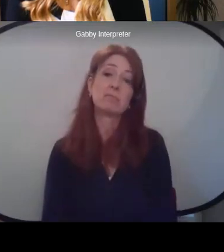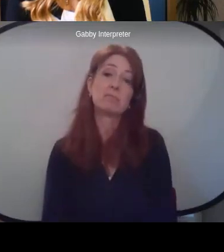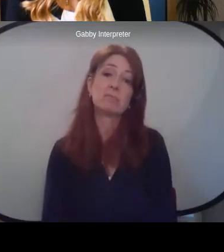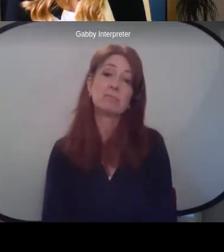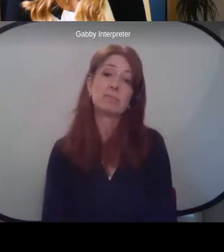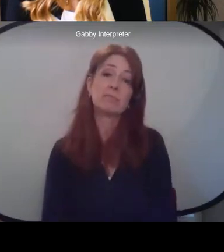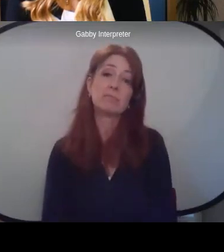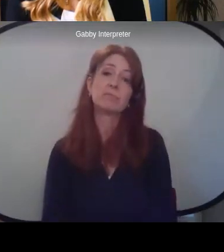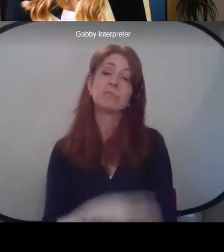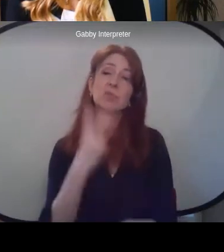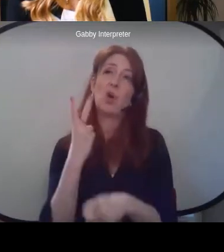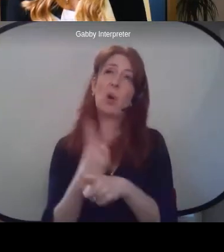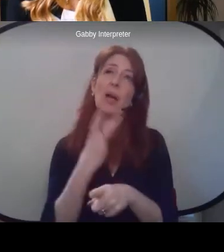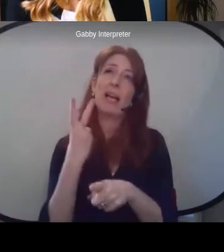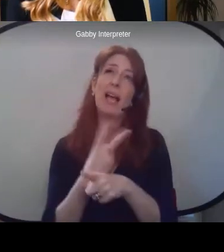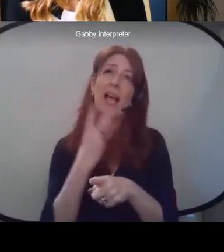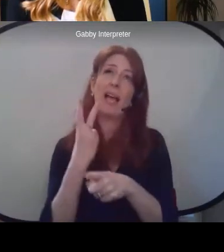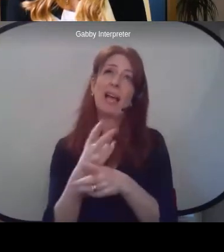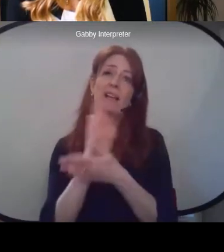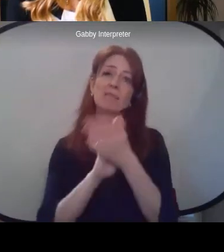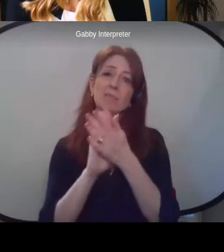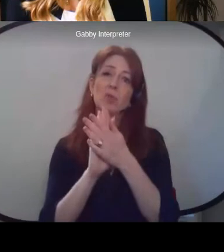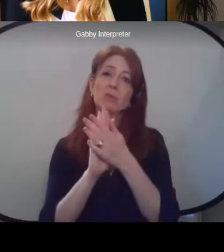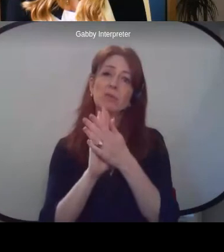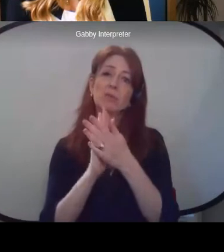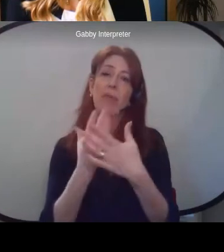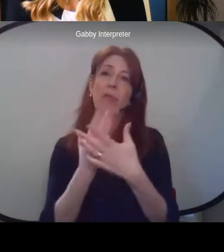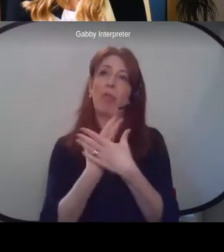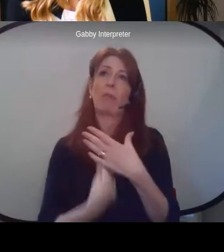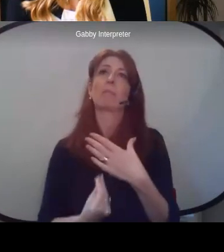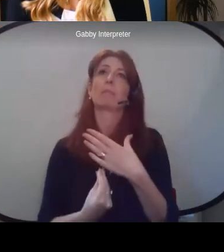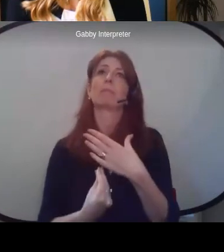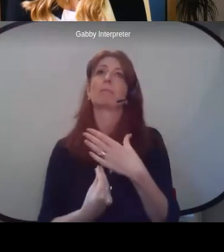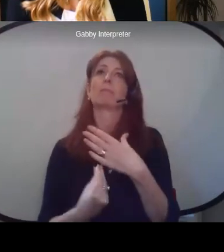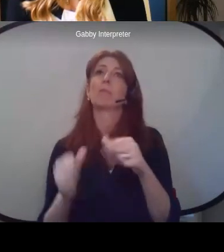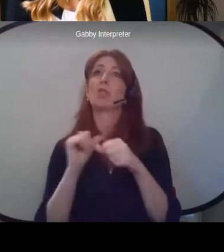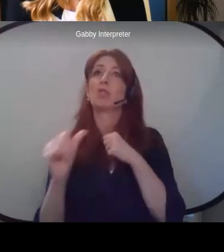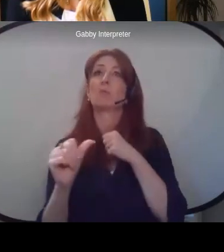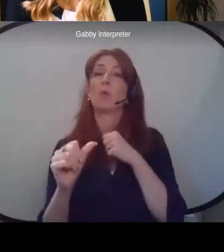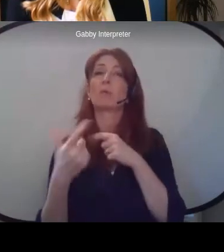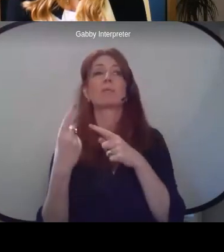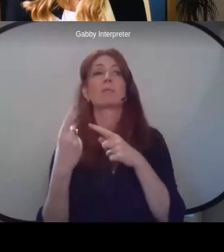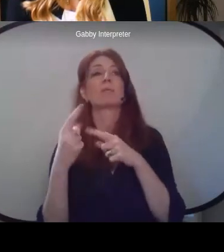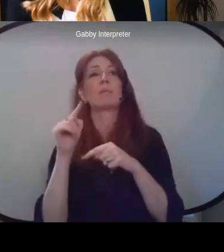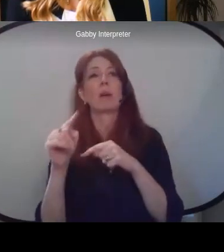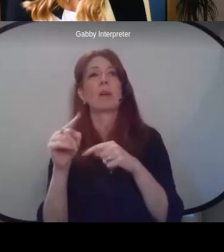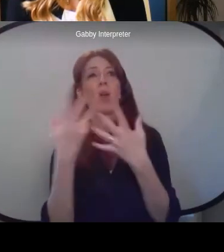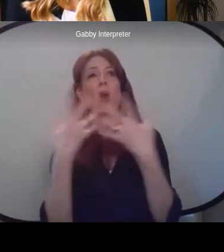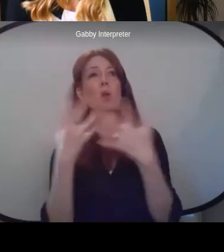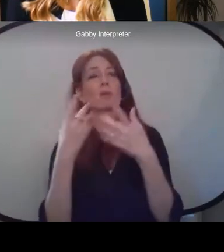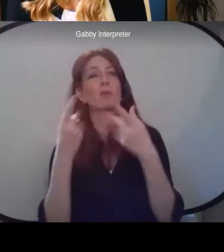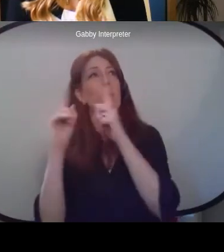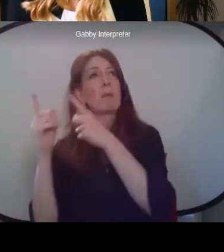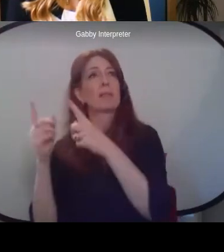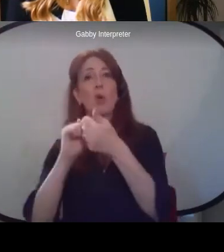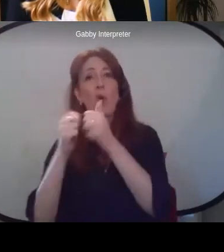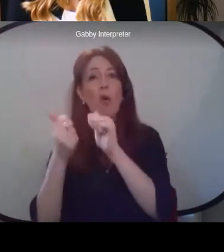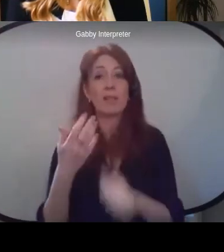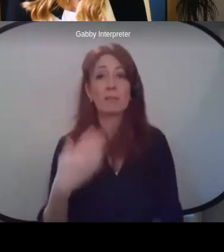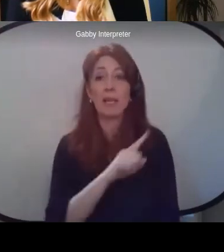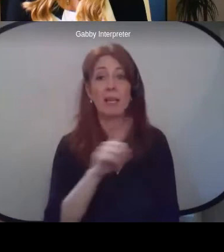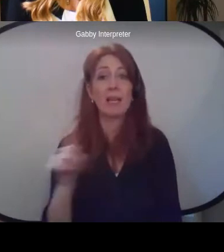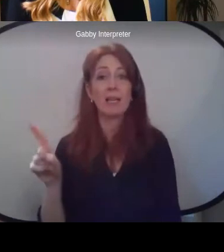Again, not immersed in the sports industry, but certainly with a lot of ambassadors and colleagues in it, I would say that